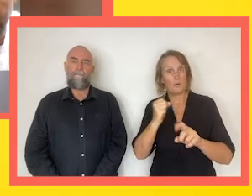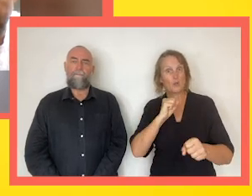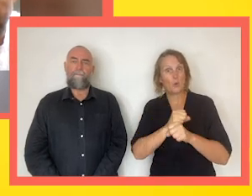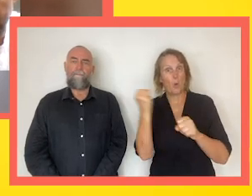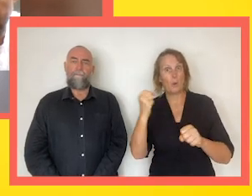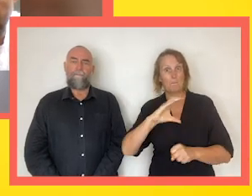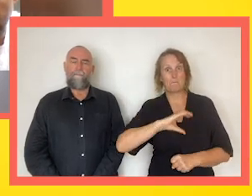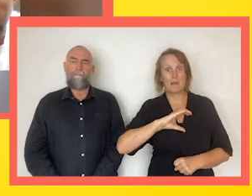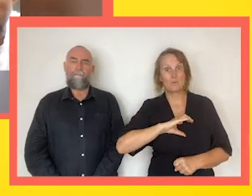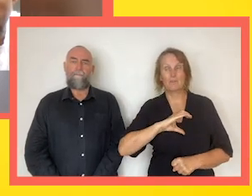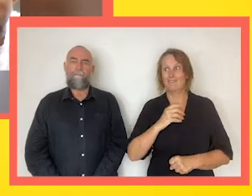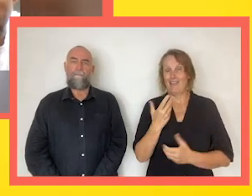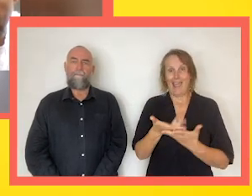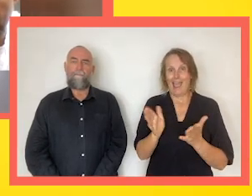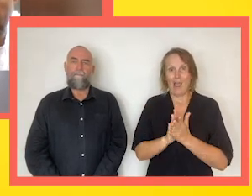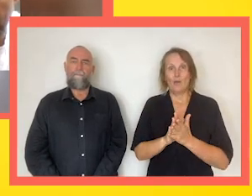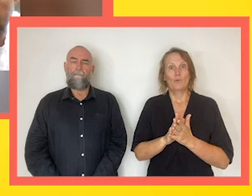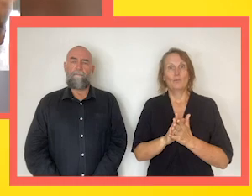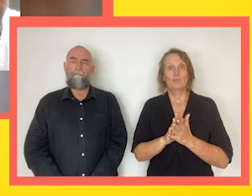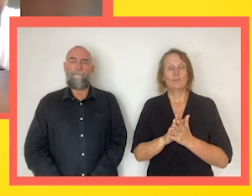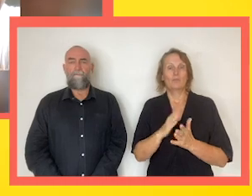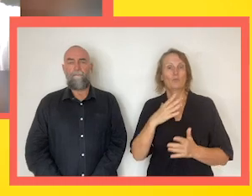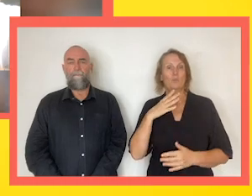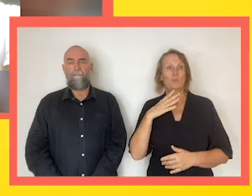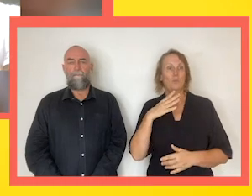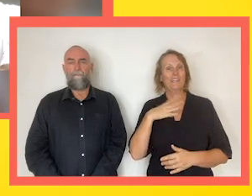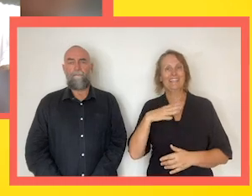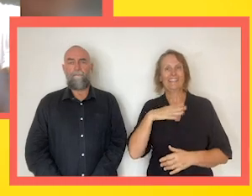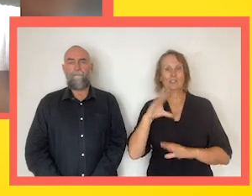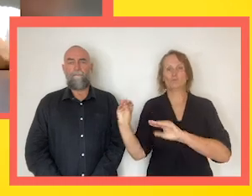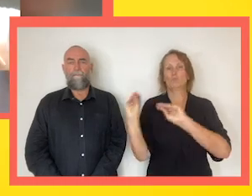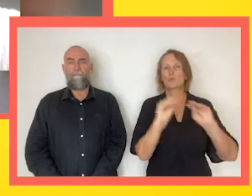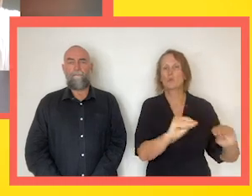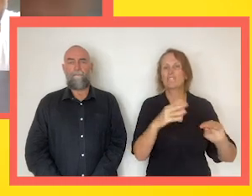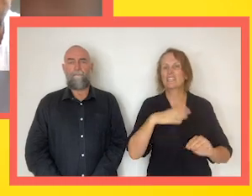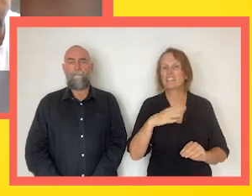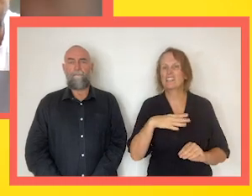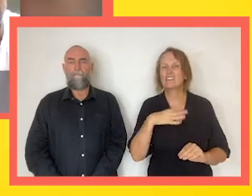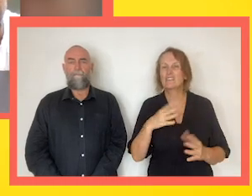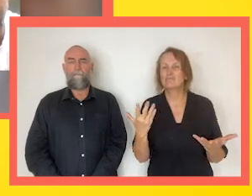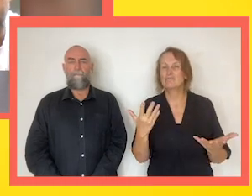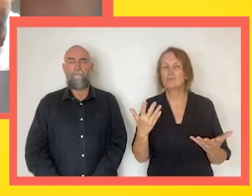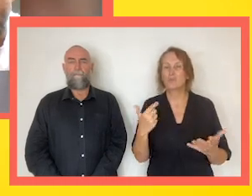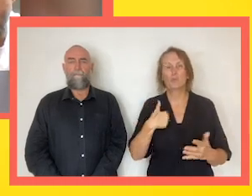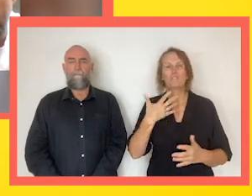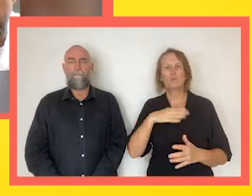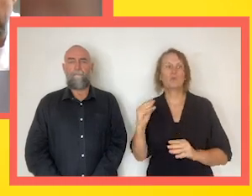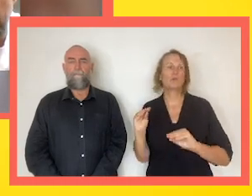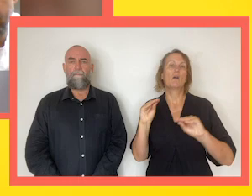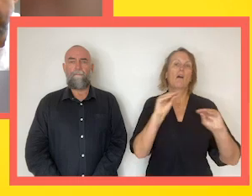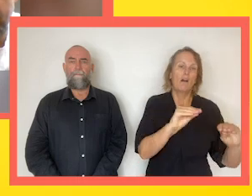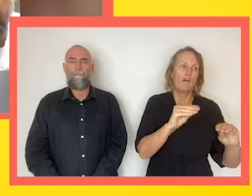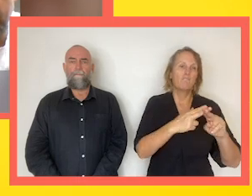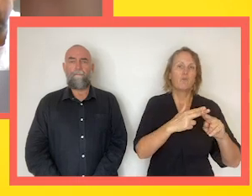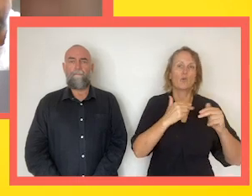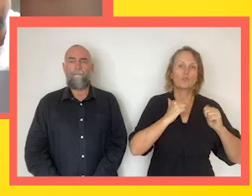we both knew that the way we could do that, we couldn't do the camp-based system that they had done previously or kind of we intended. We wanted to be in the same